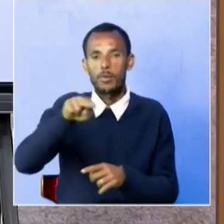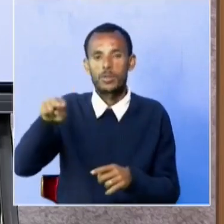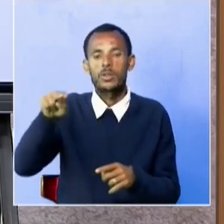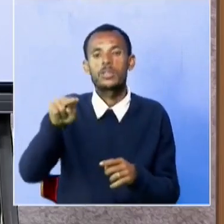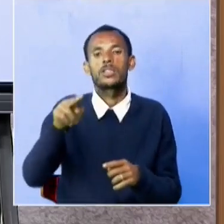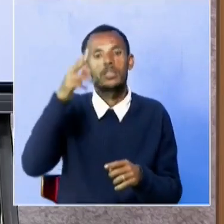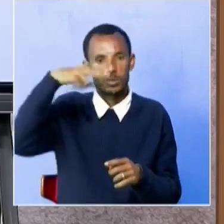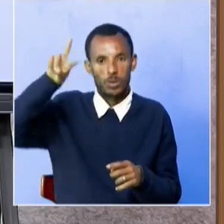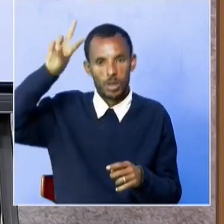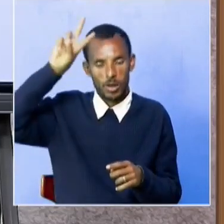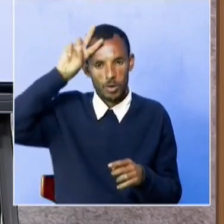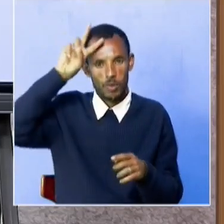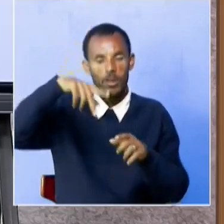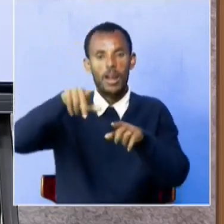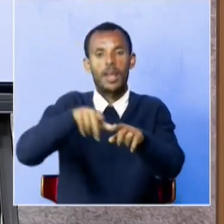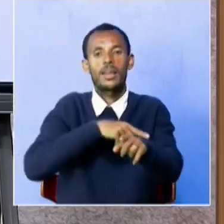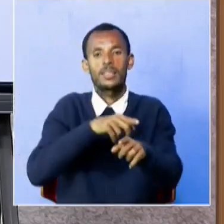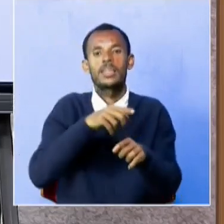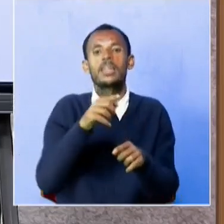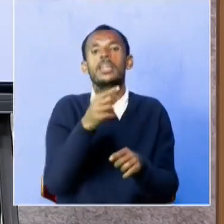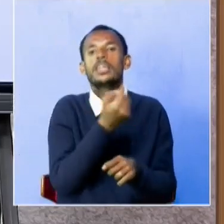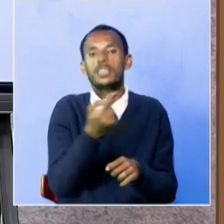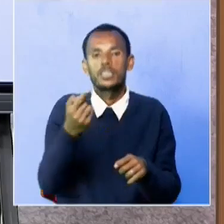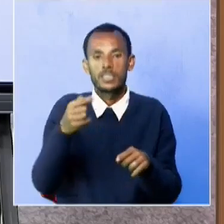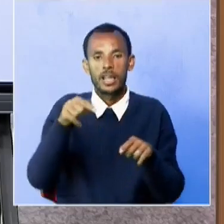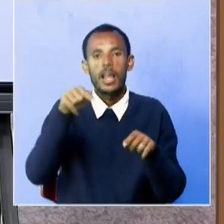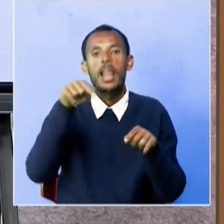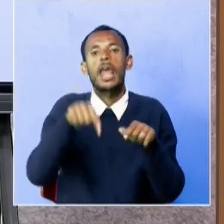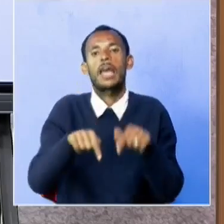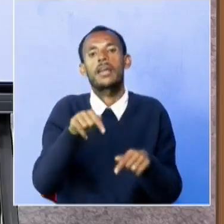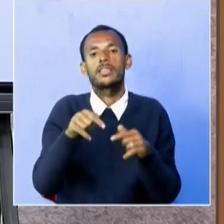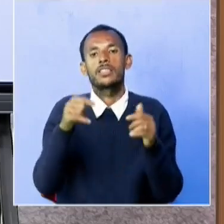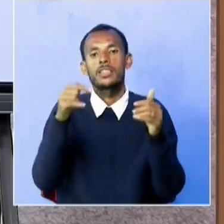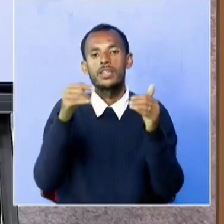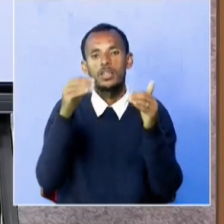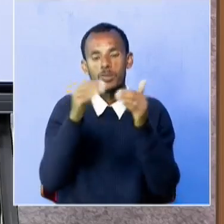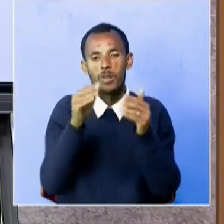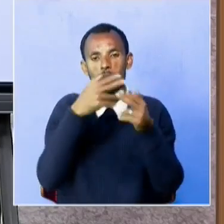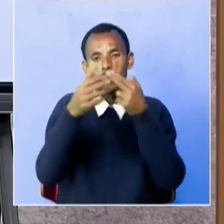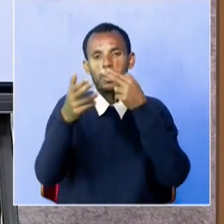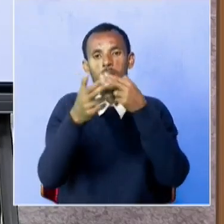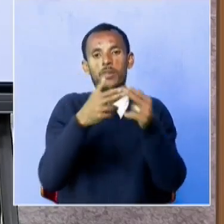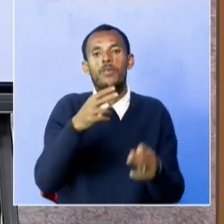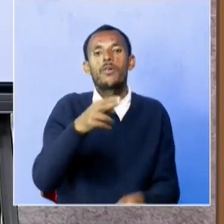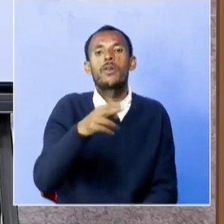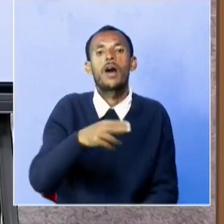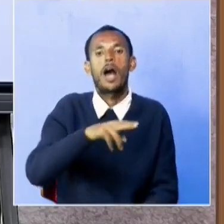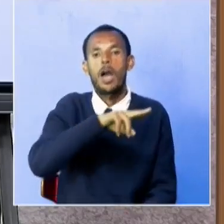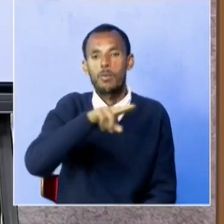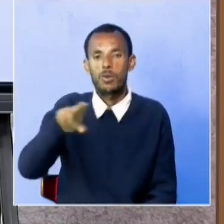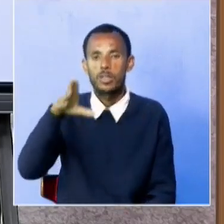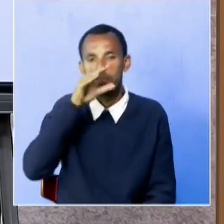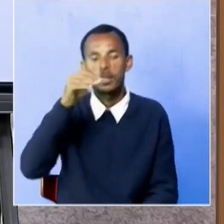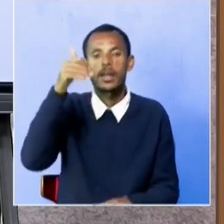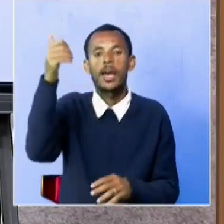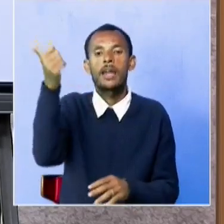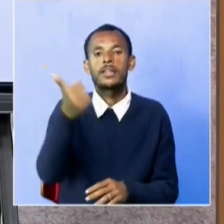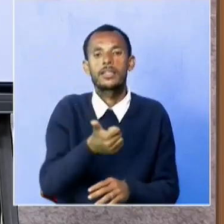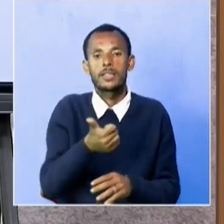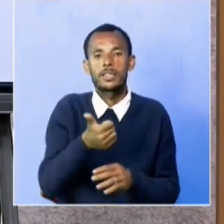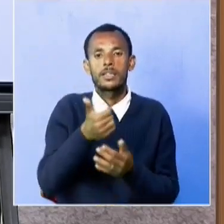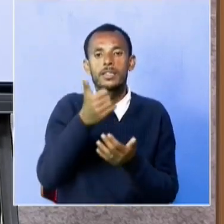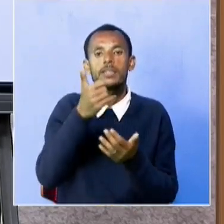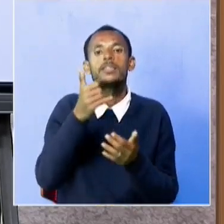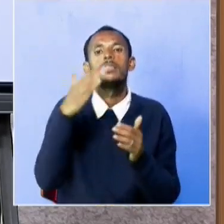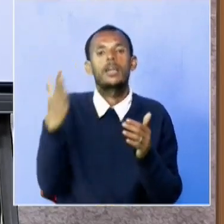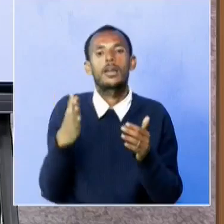square of the length of each leg is equal to the product of the hypotenuse and the adjacent side into